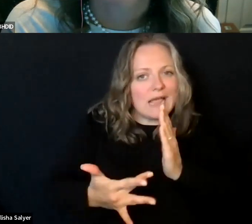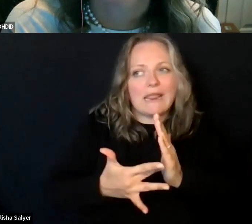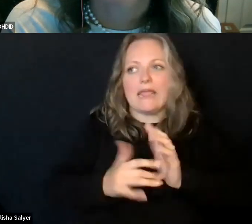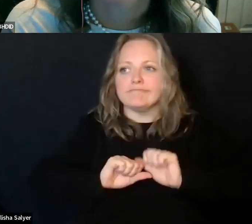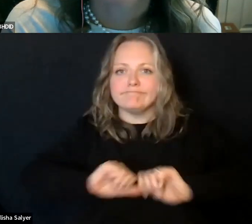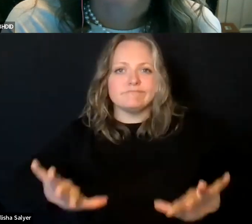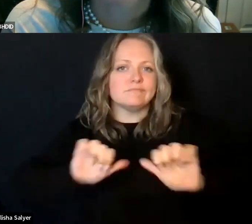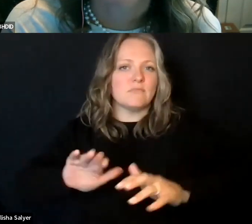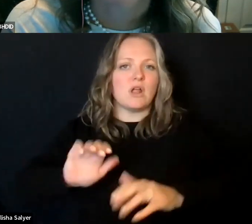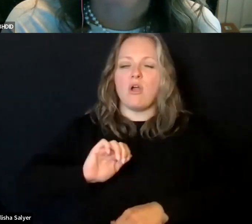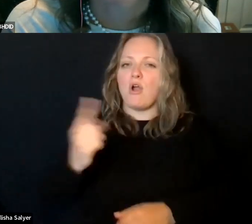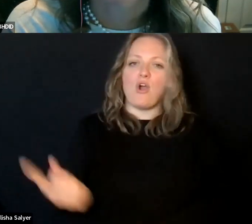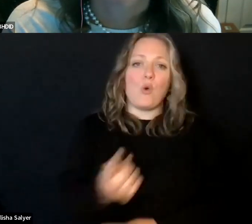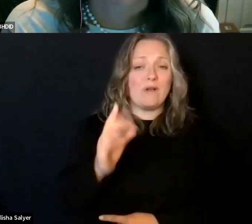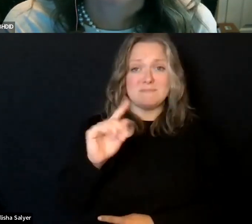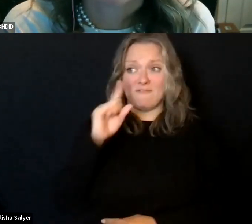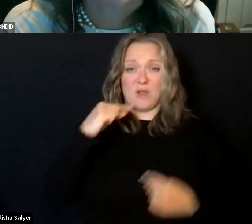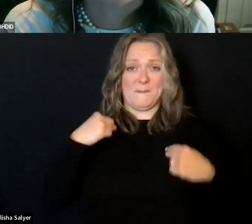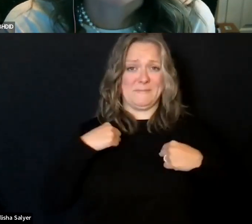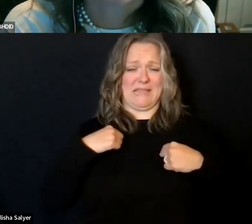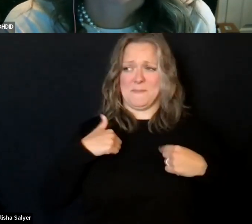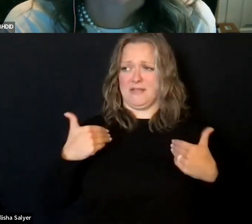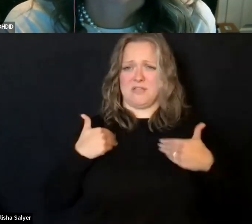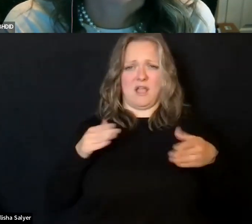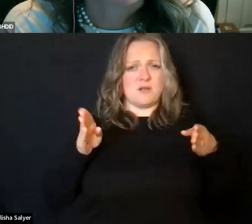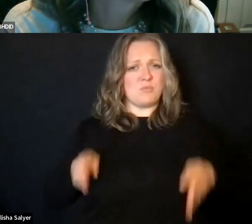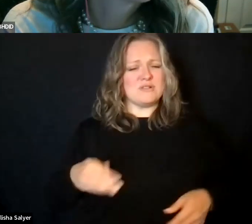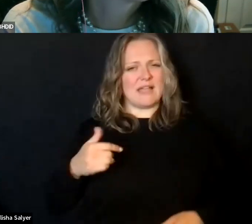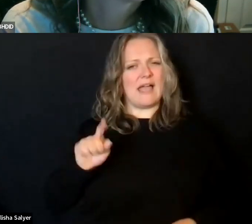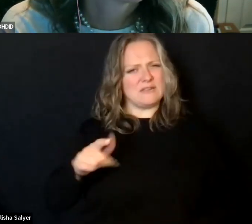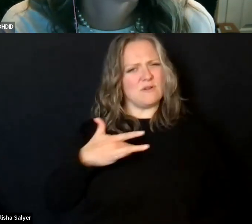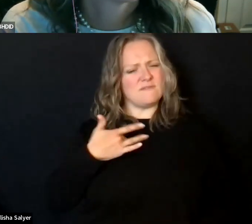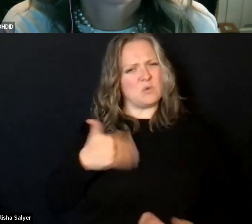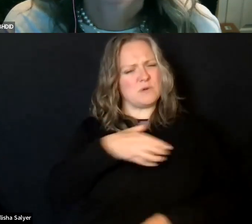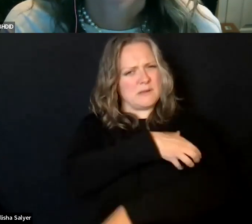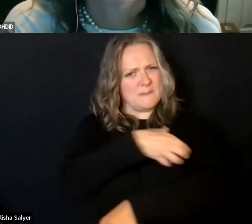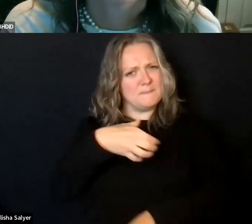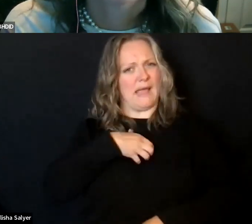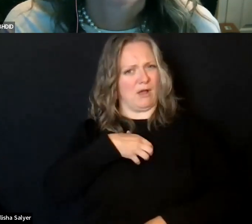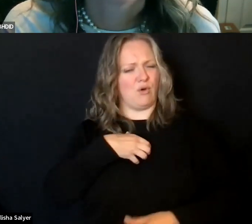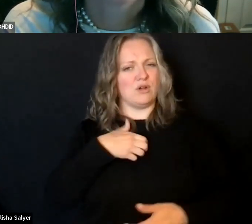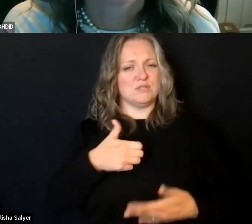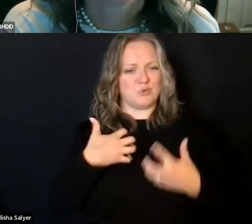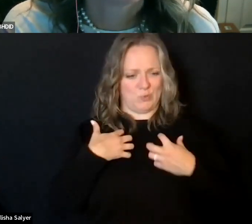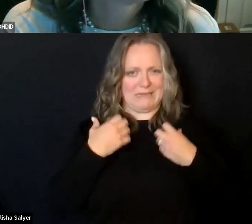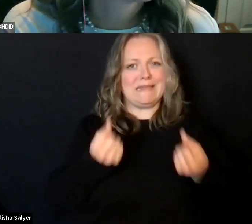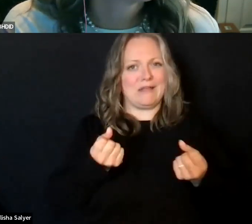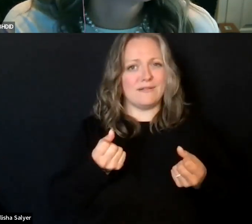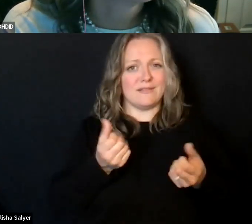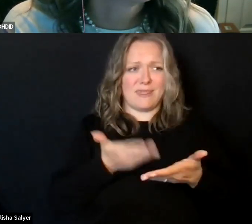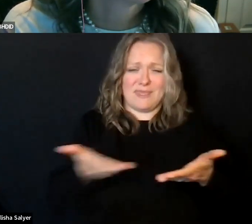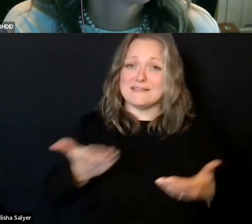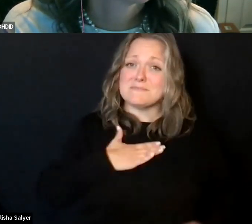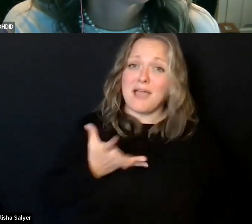I think I'm just an individual who needs to be empowered about healing some stuff in my own way, and